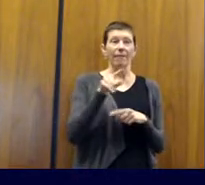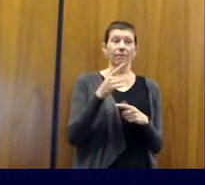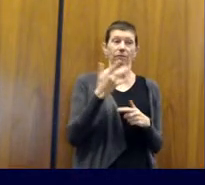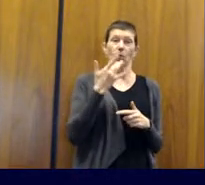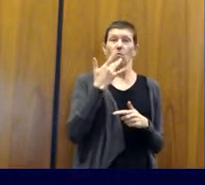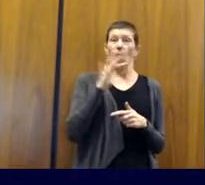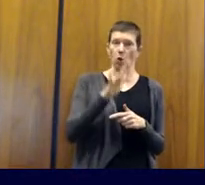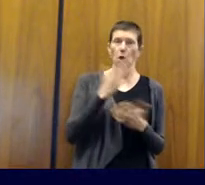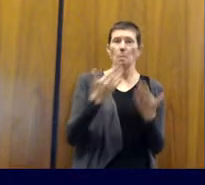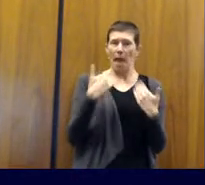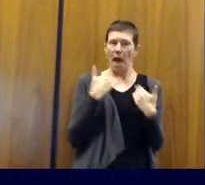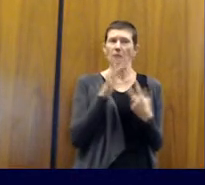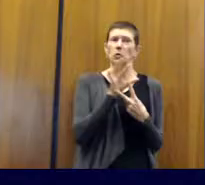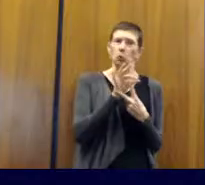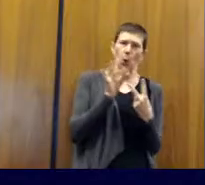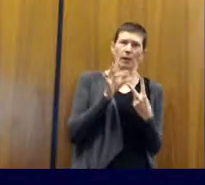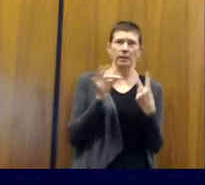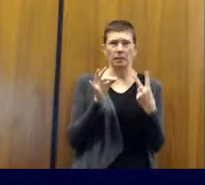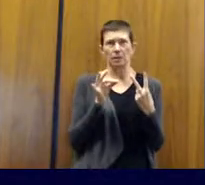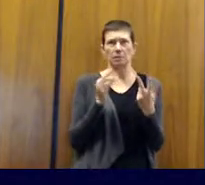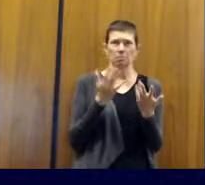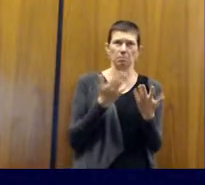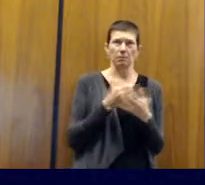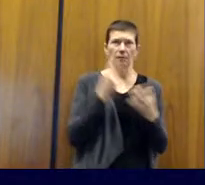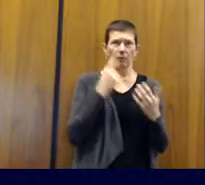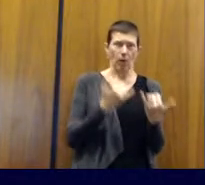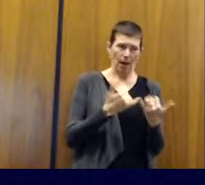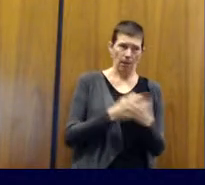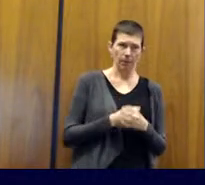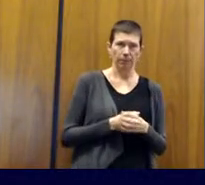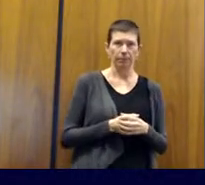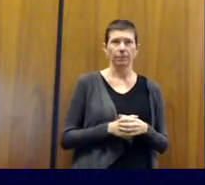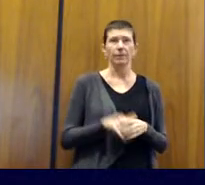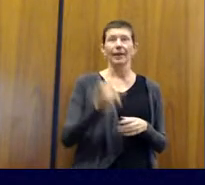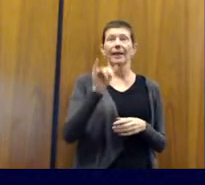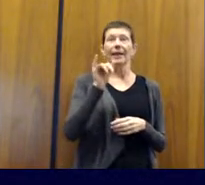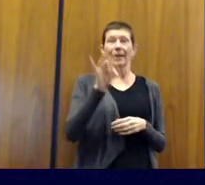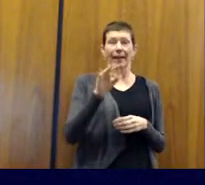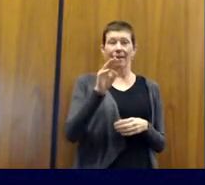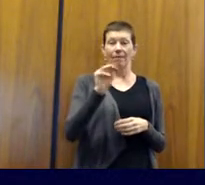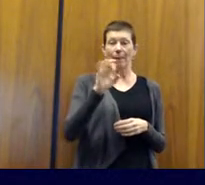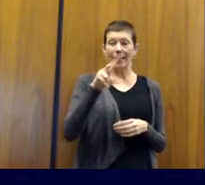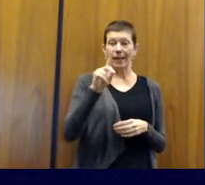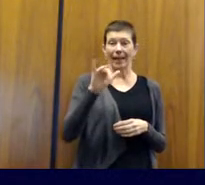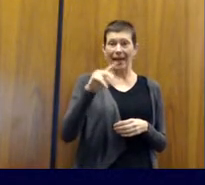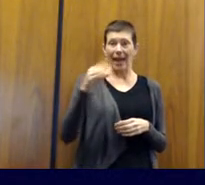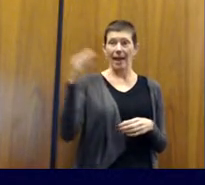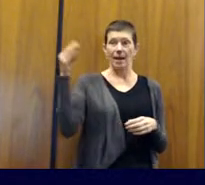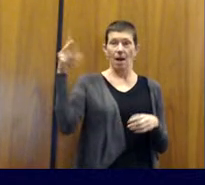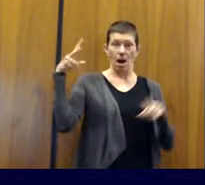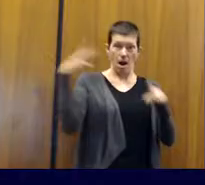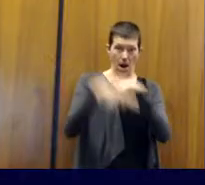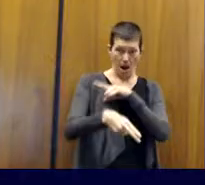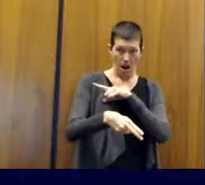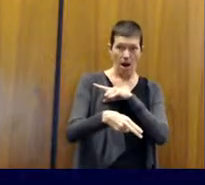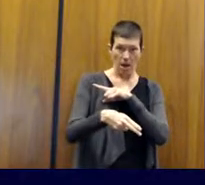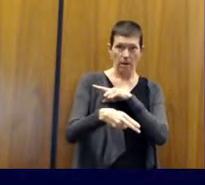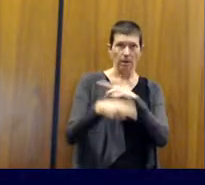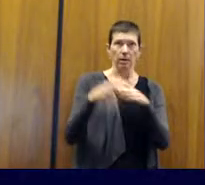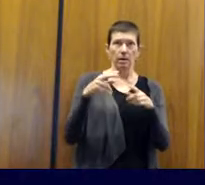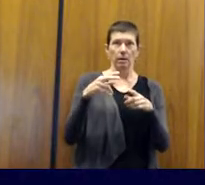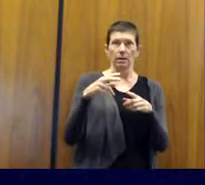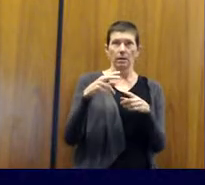fortunate, you might have a choice for now. If they cut Medicaid reimbursements, which I think is the